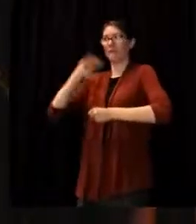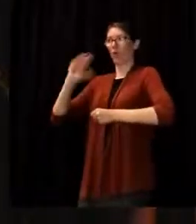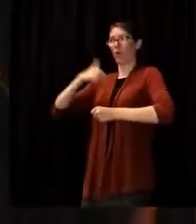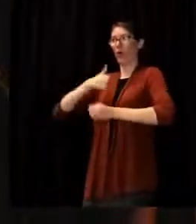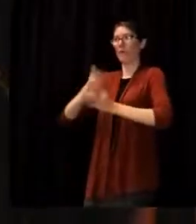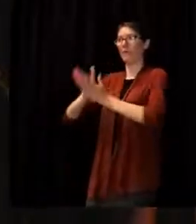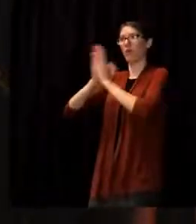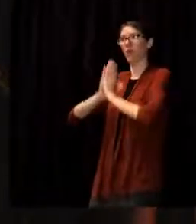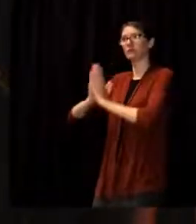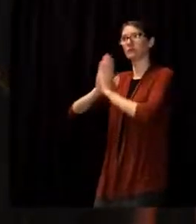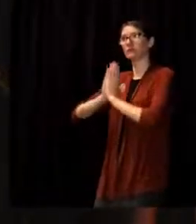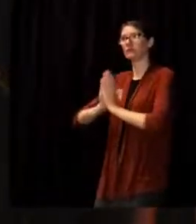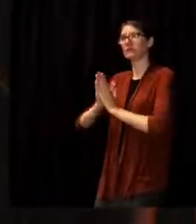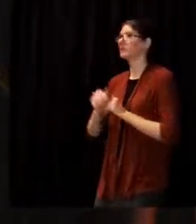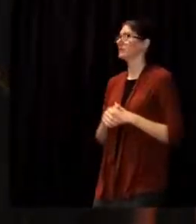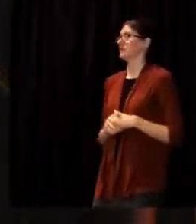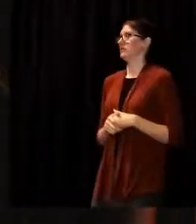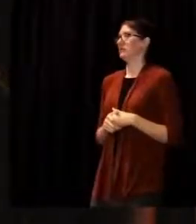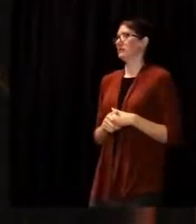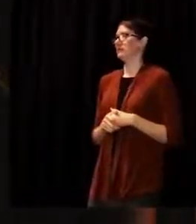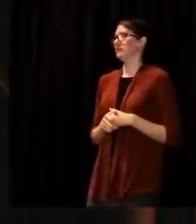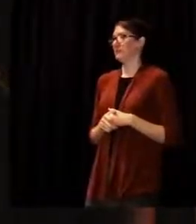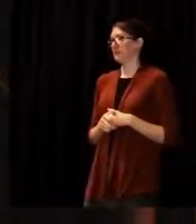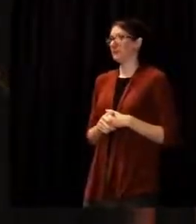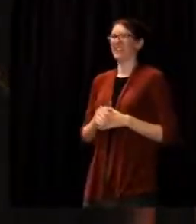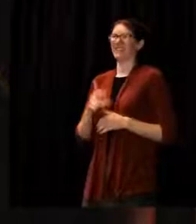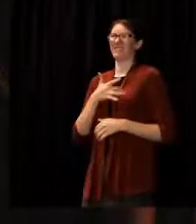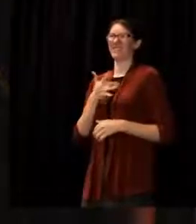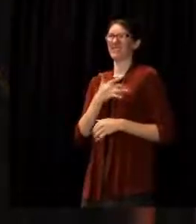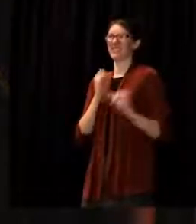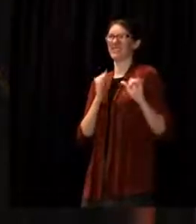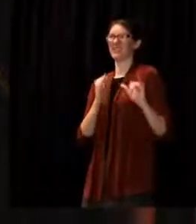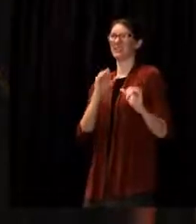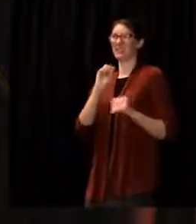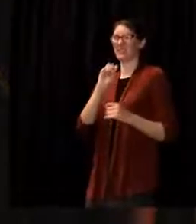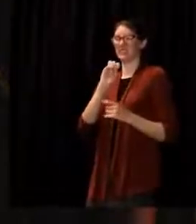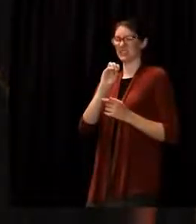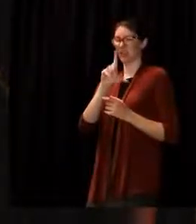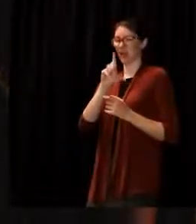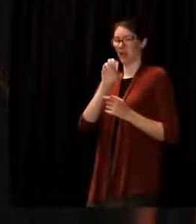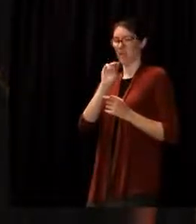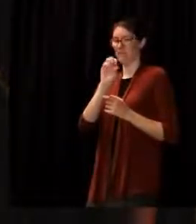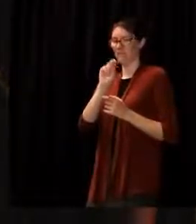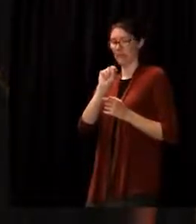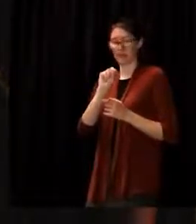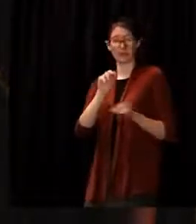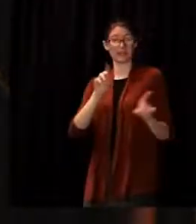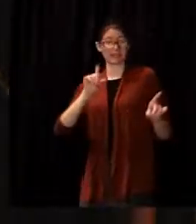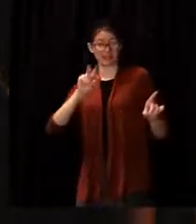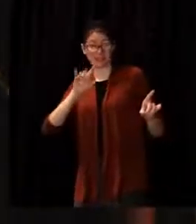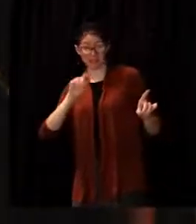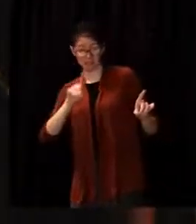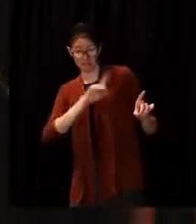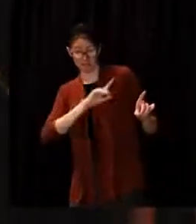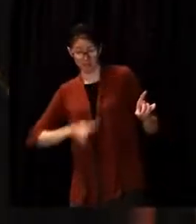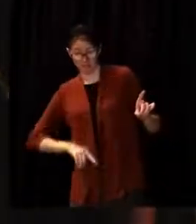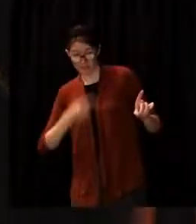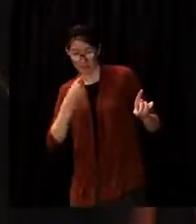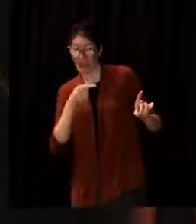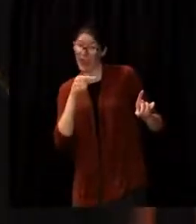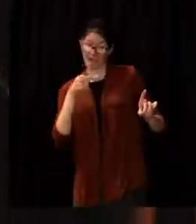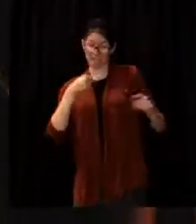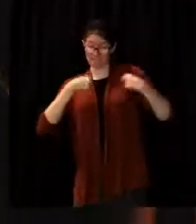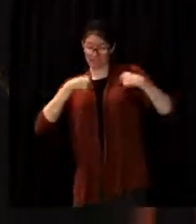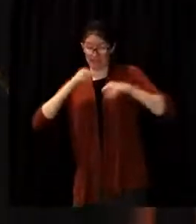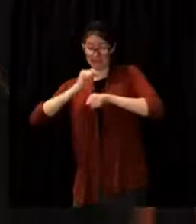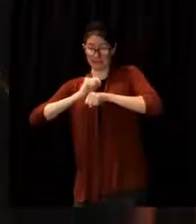is, I felt in many ways kind of like what Solomon must have felt like when David came to him and said, here's the deal, Solomon, I don't get to build the temple. You're going to